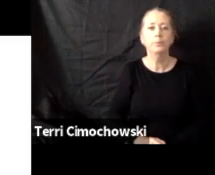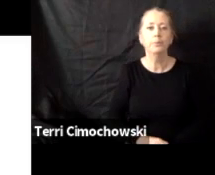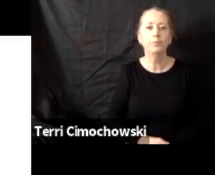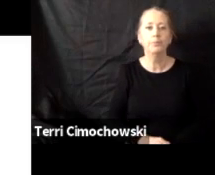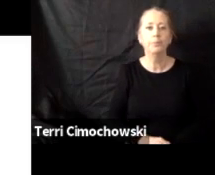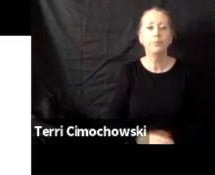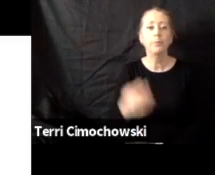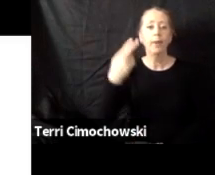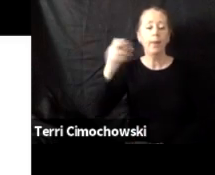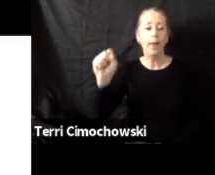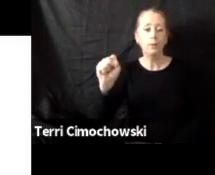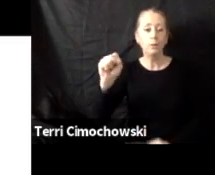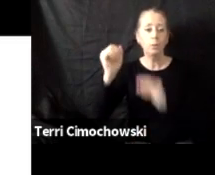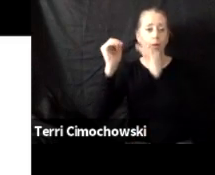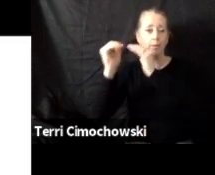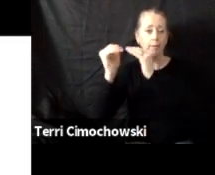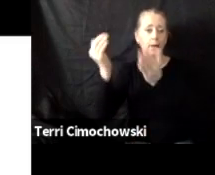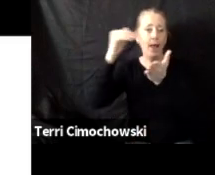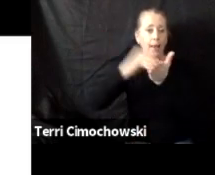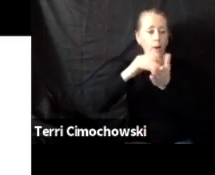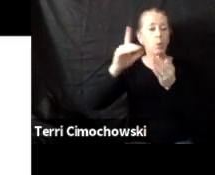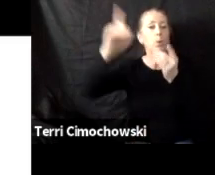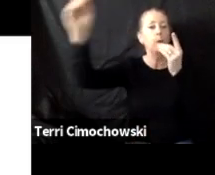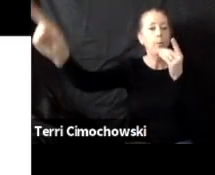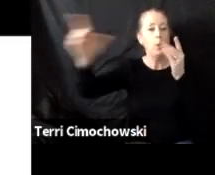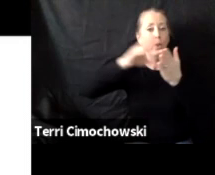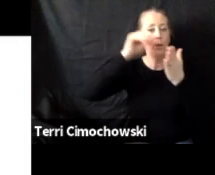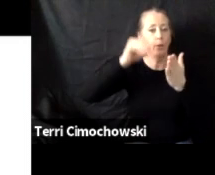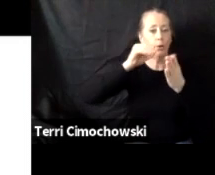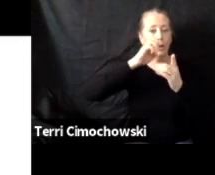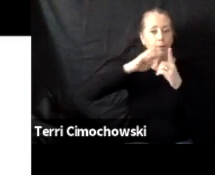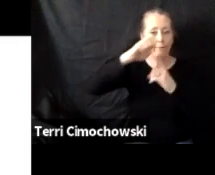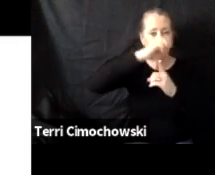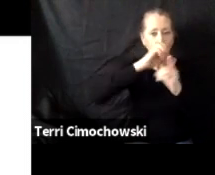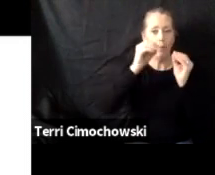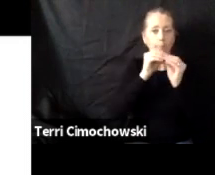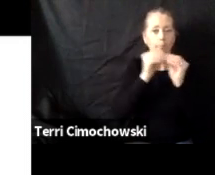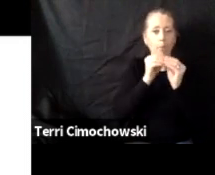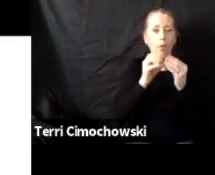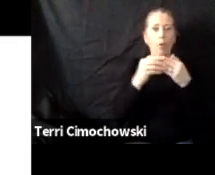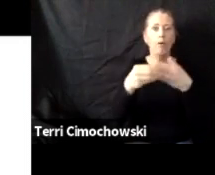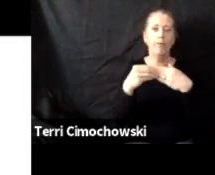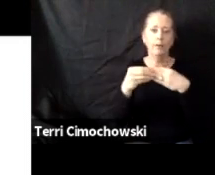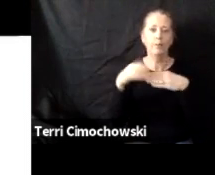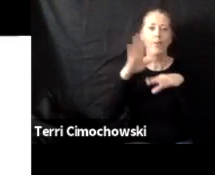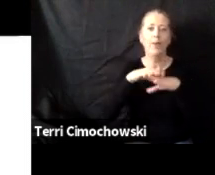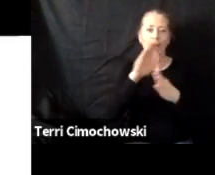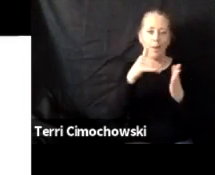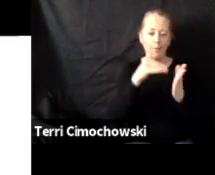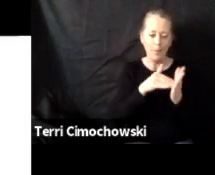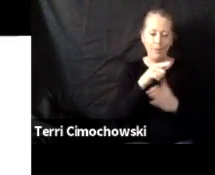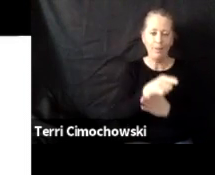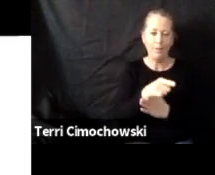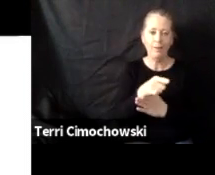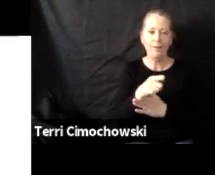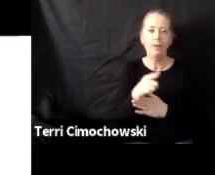At the high school level, again, it's a remote learning environment. It's going to have a more flexible schedule than the middle school. So this is really an